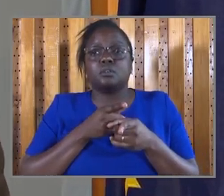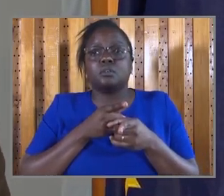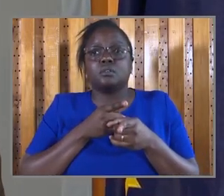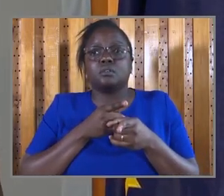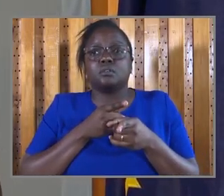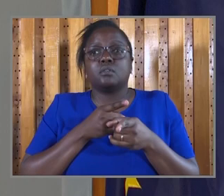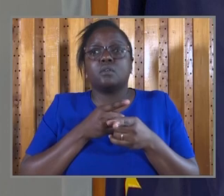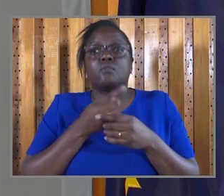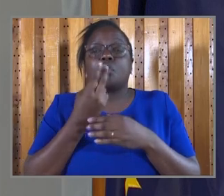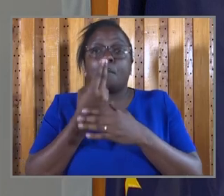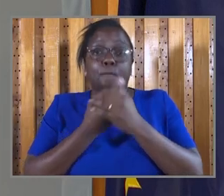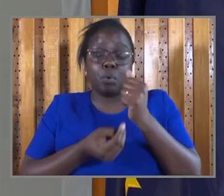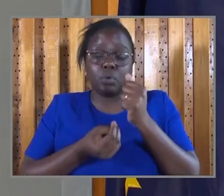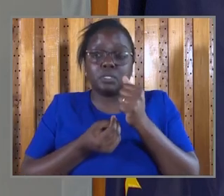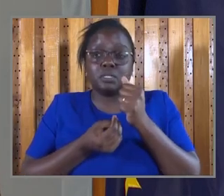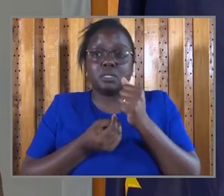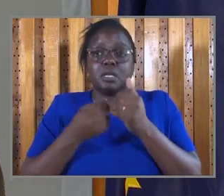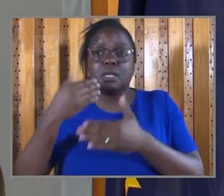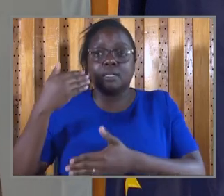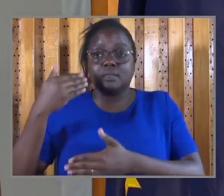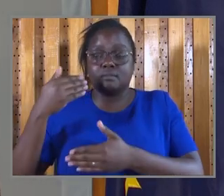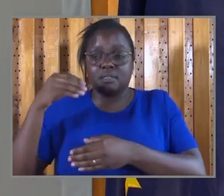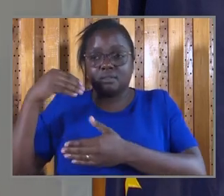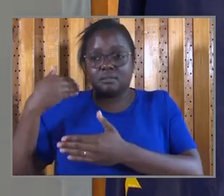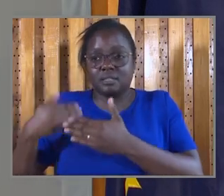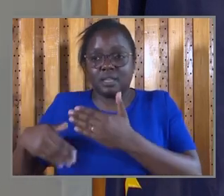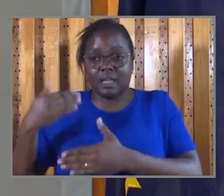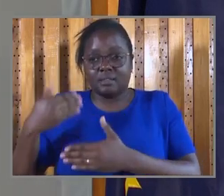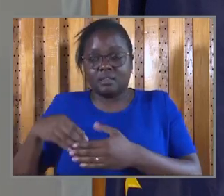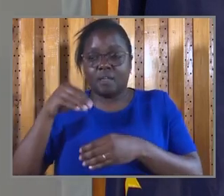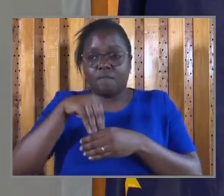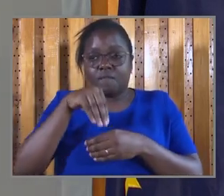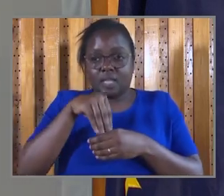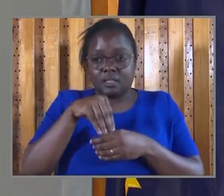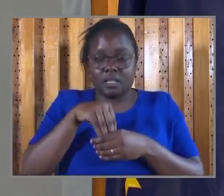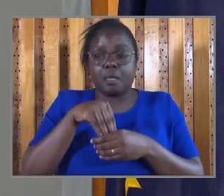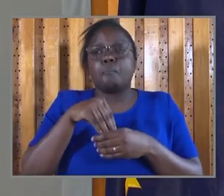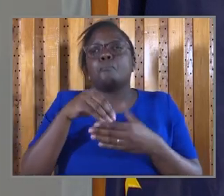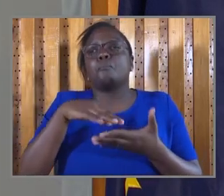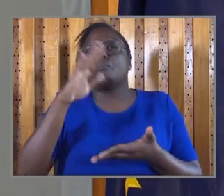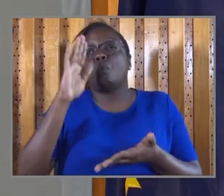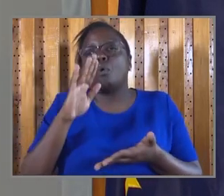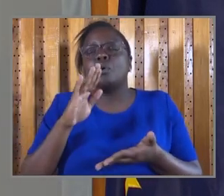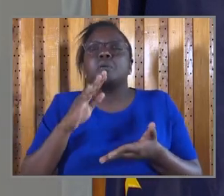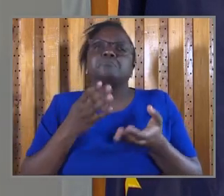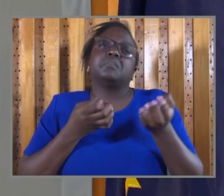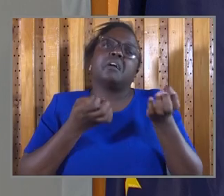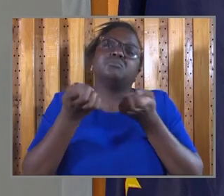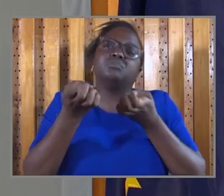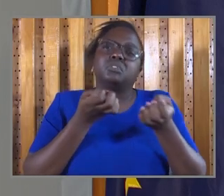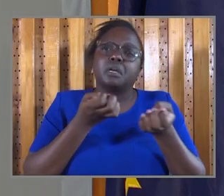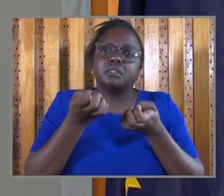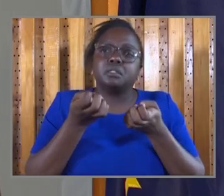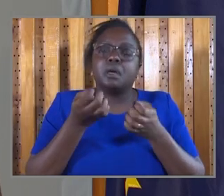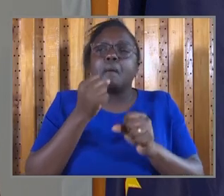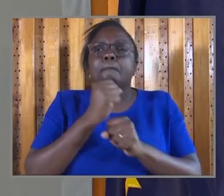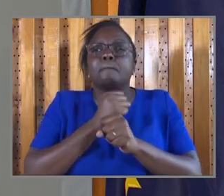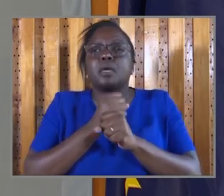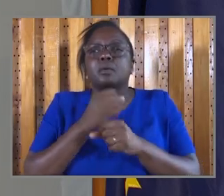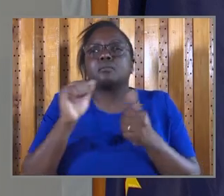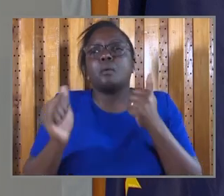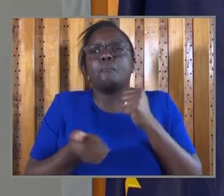from both sides investing much more in our economic cooperation, in our trade cooperation, in making the most